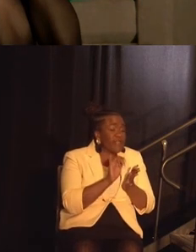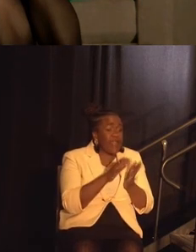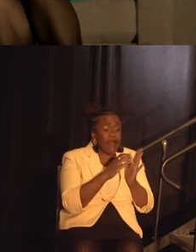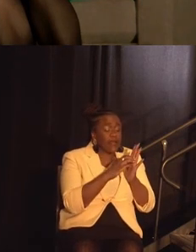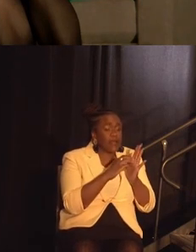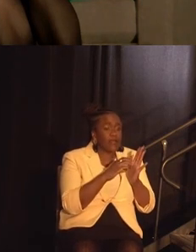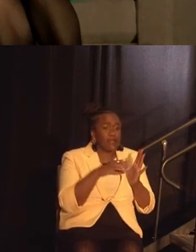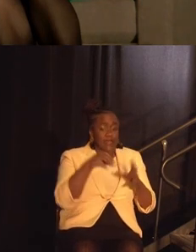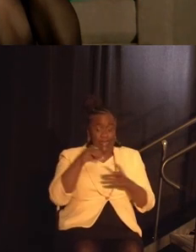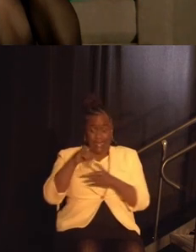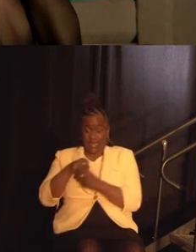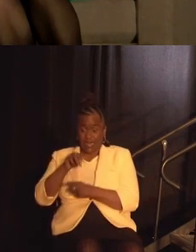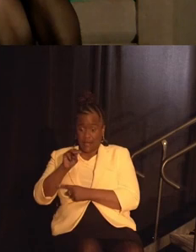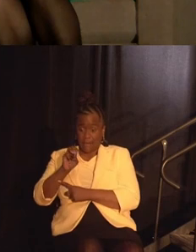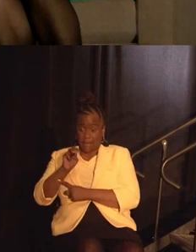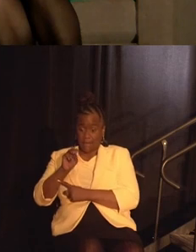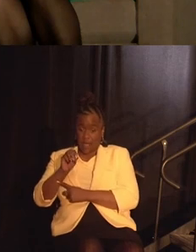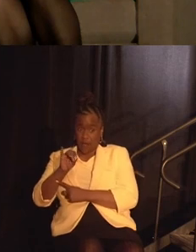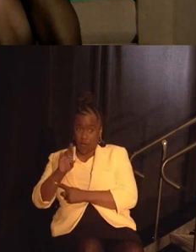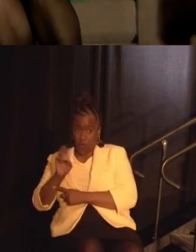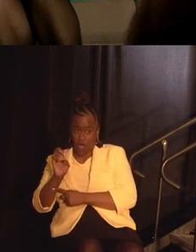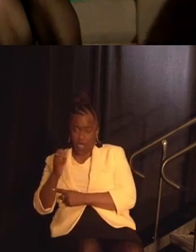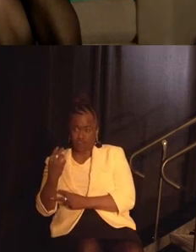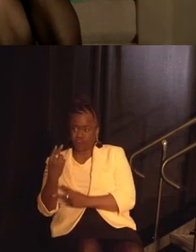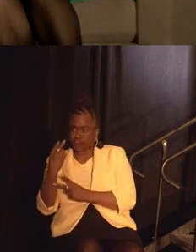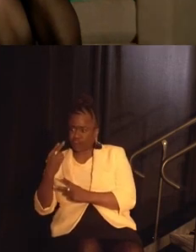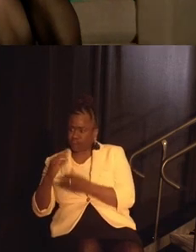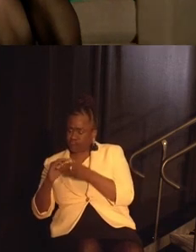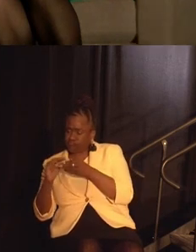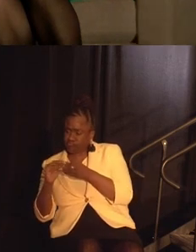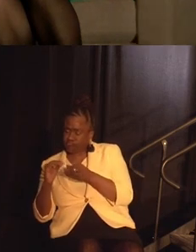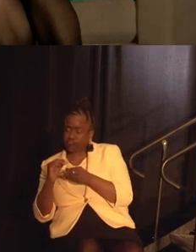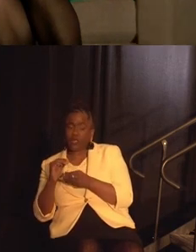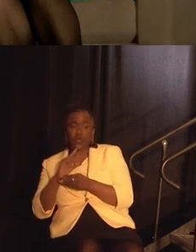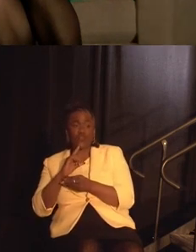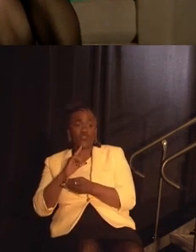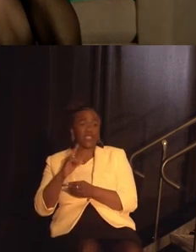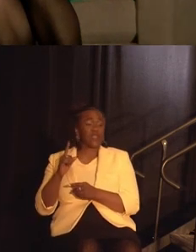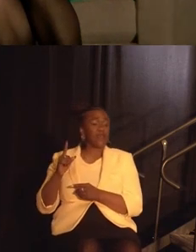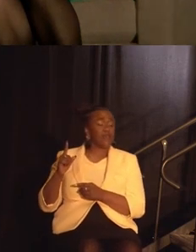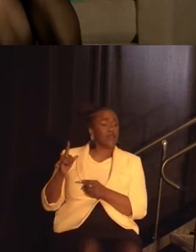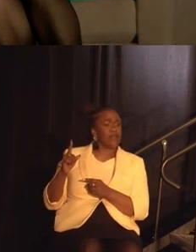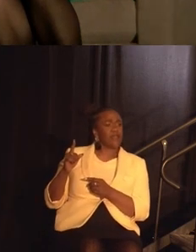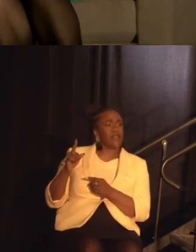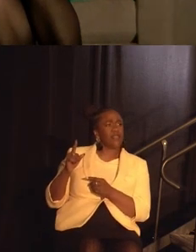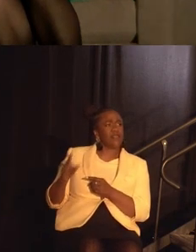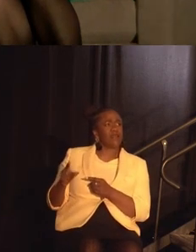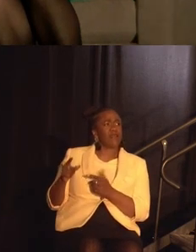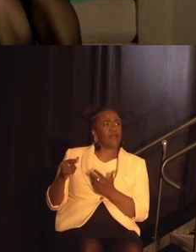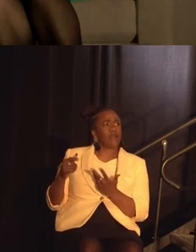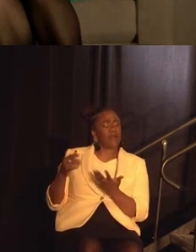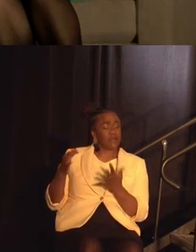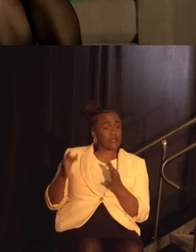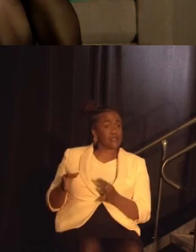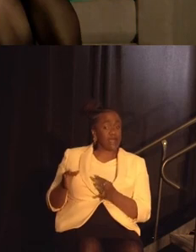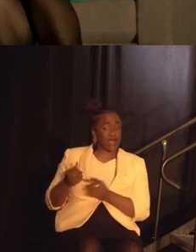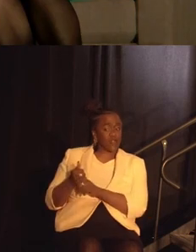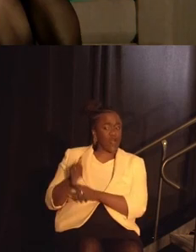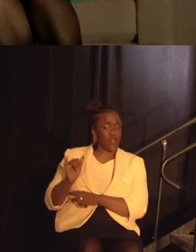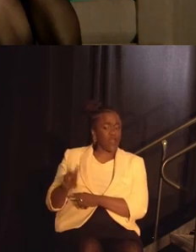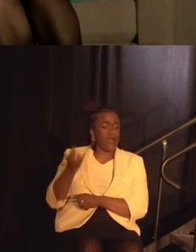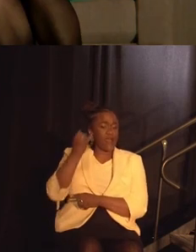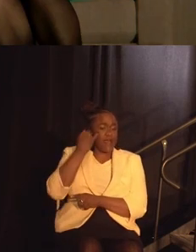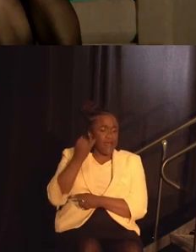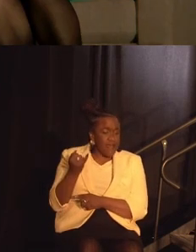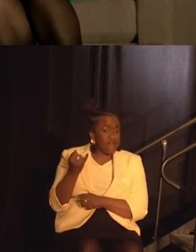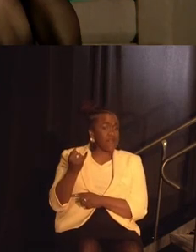In this memoir, when I was writing it, they Tin House basically kind of decided to go with it only if it was going to